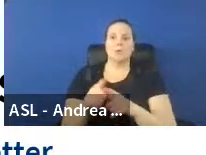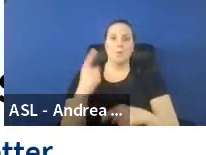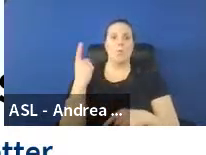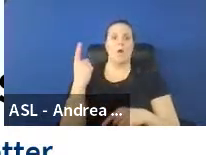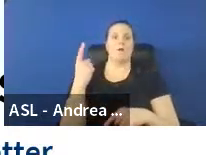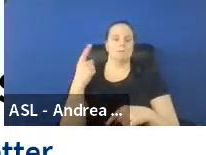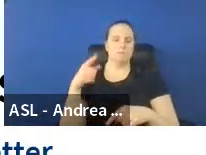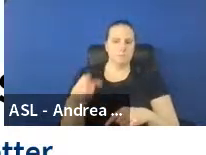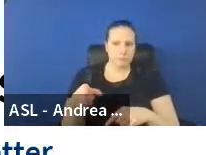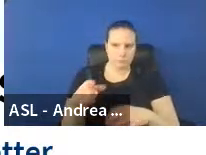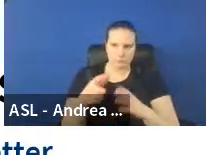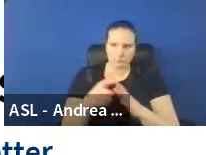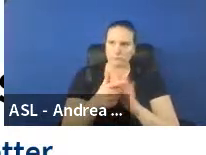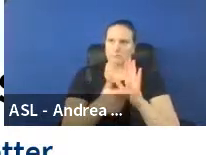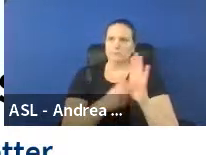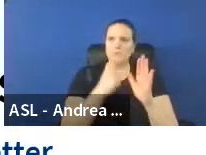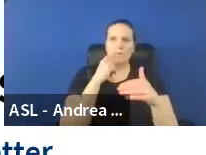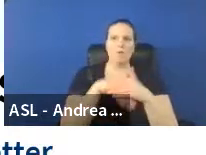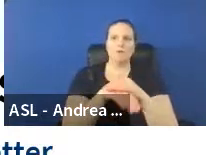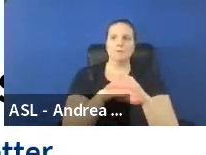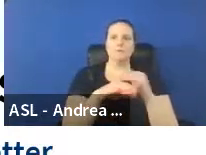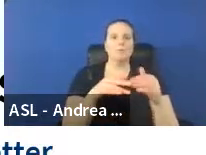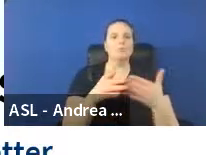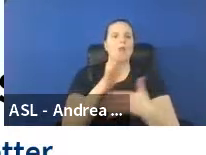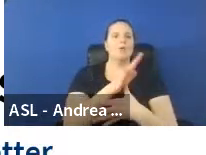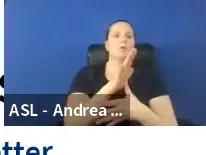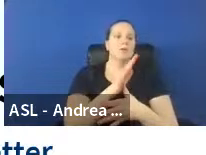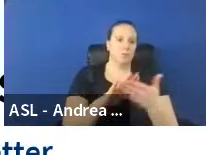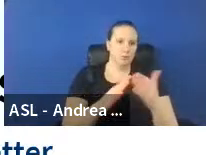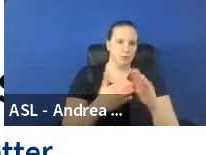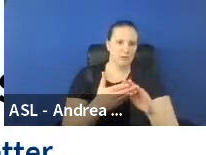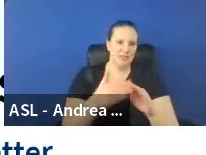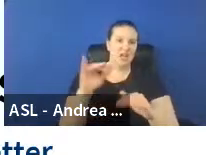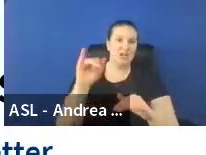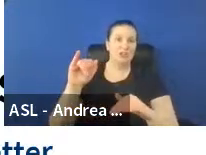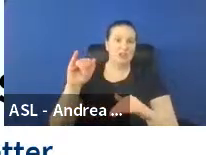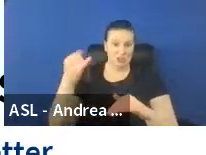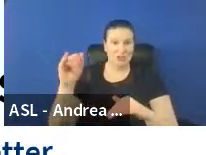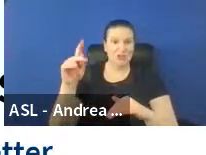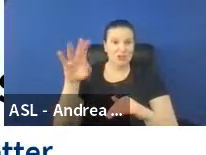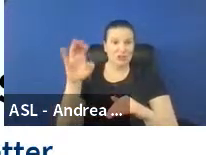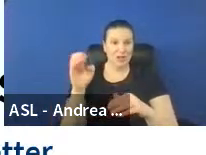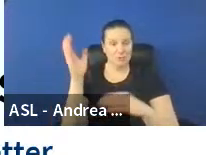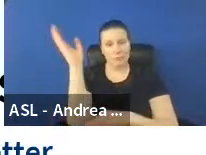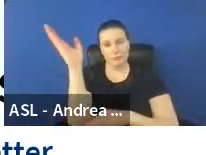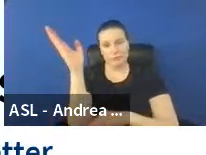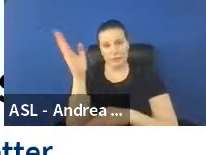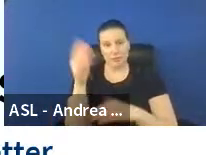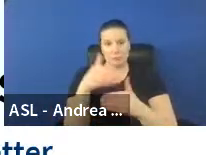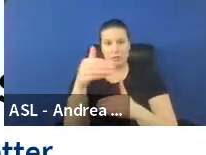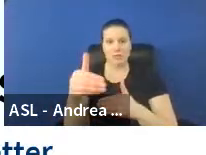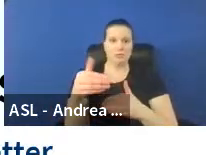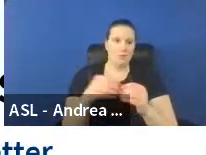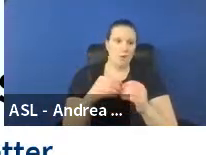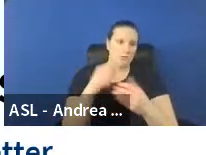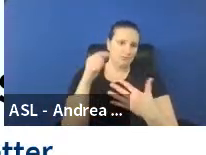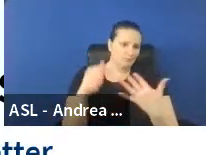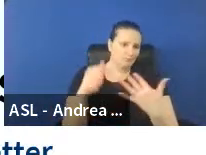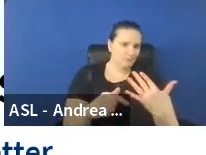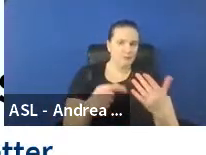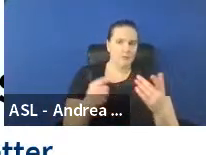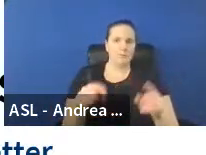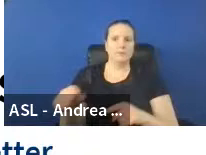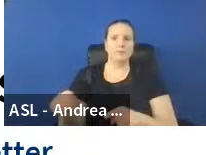to access for equity priority communities. And that's something that Jake will be presenting next in more detail. And